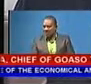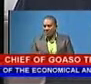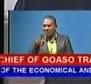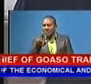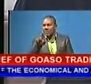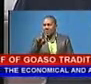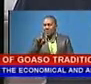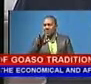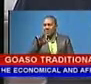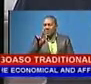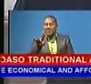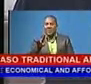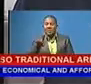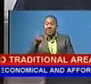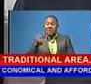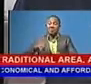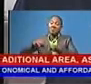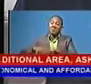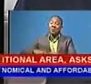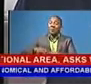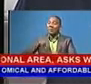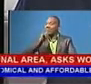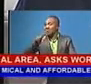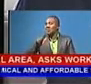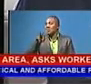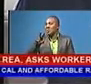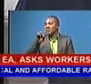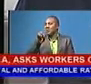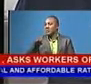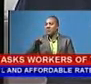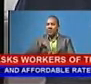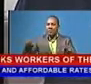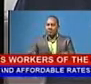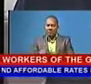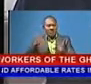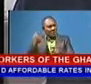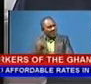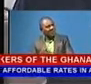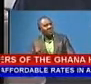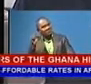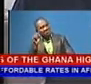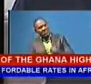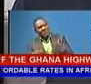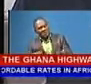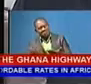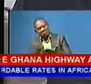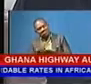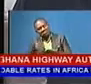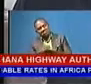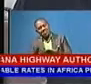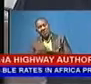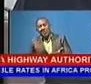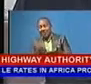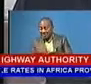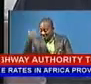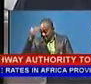11,138. Cumulatively, we are no longer relying on 704 polling stations. And this is why I keep asking that I refresh my memory to know whether some